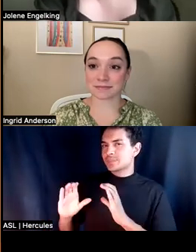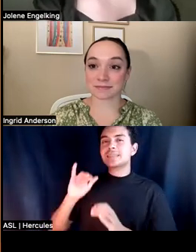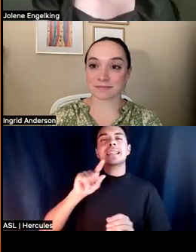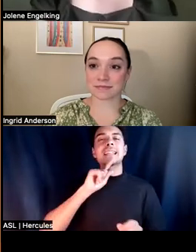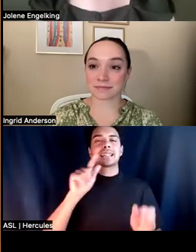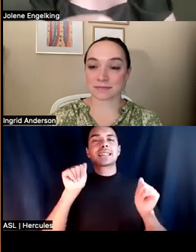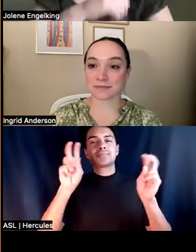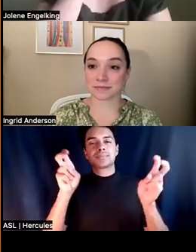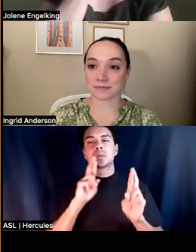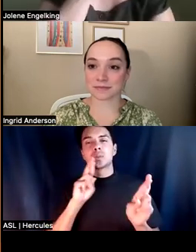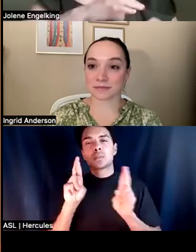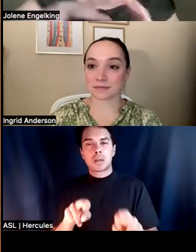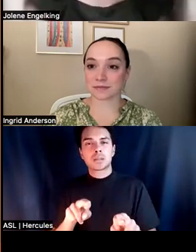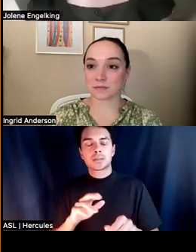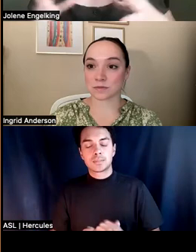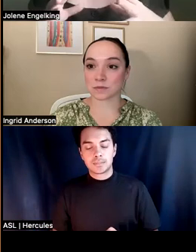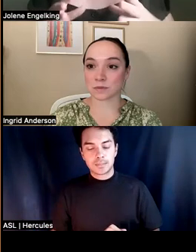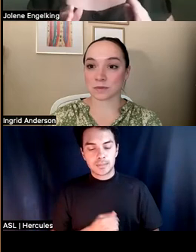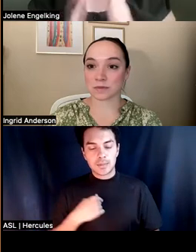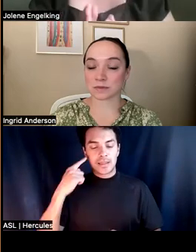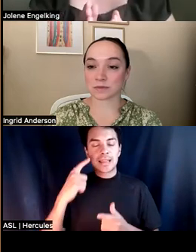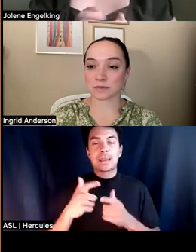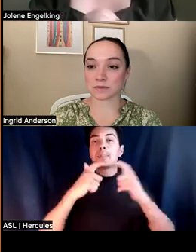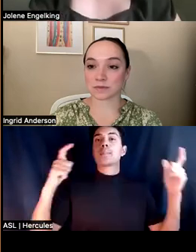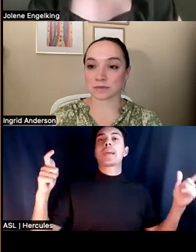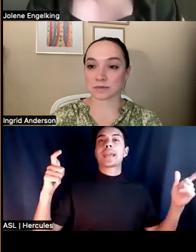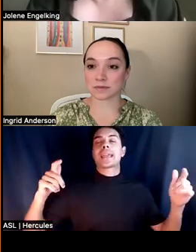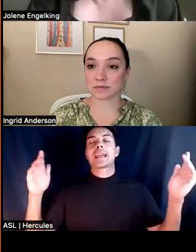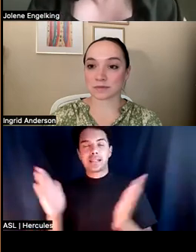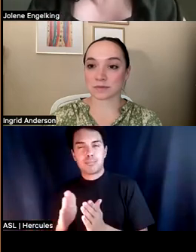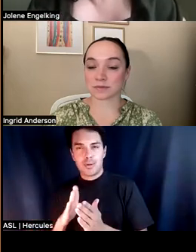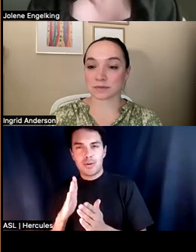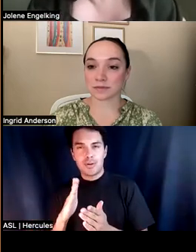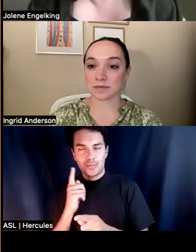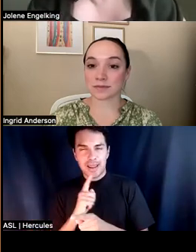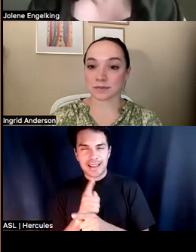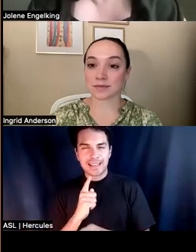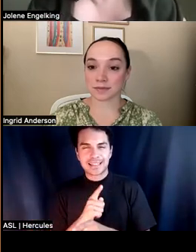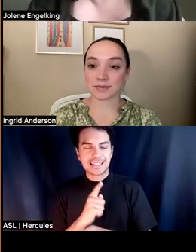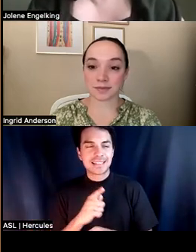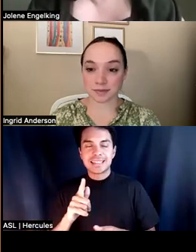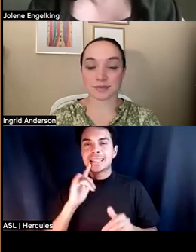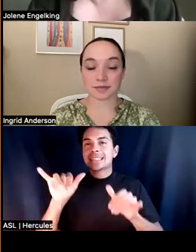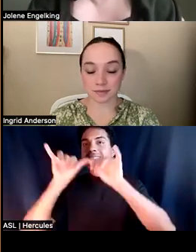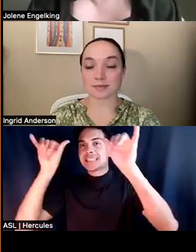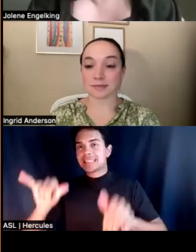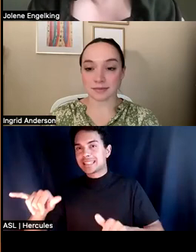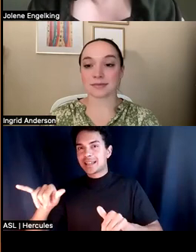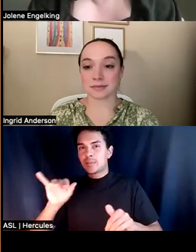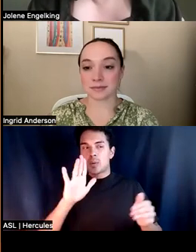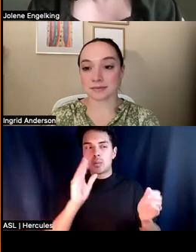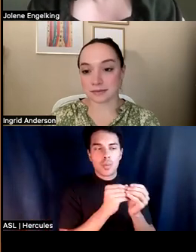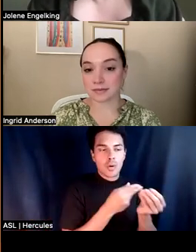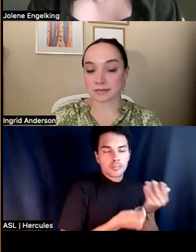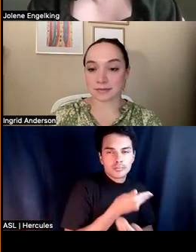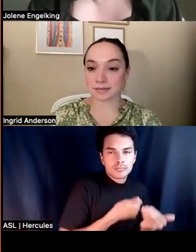right? And so we're thinking big and small, but naming that a lot of this will be kind of systems heavy because that's what we have. And as much